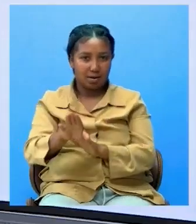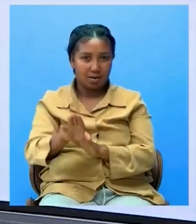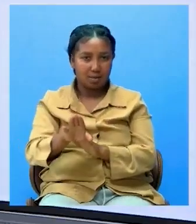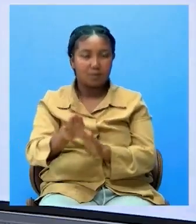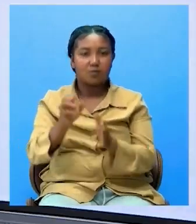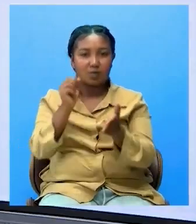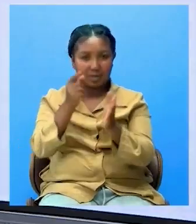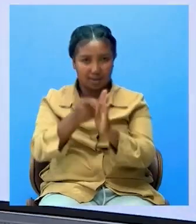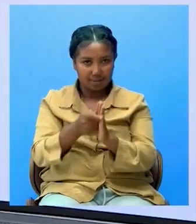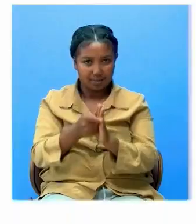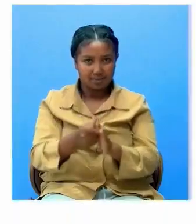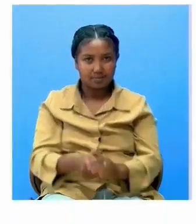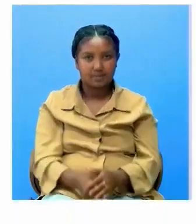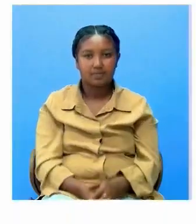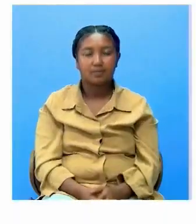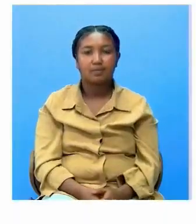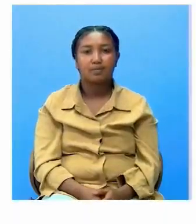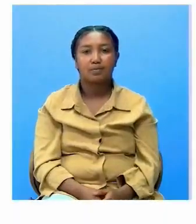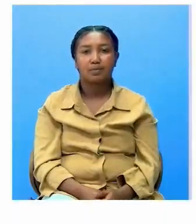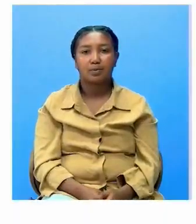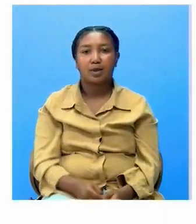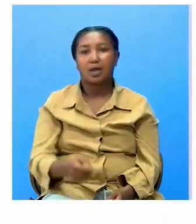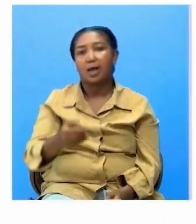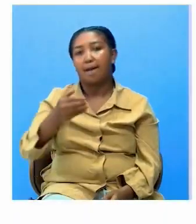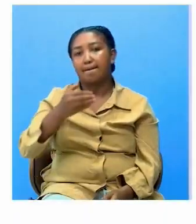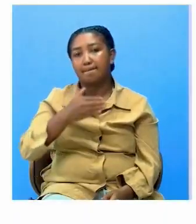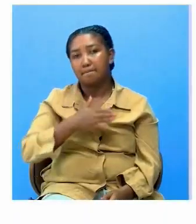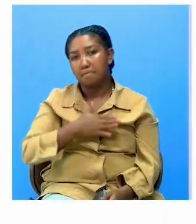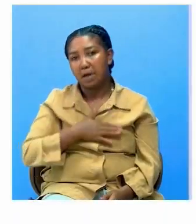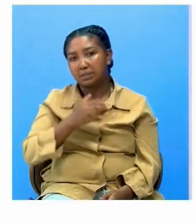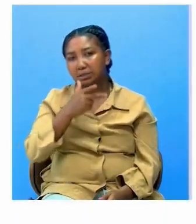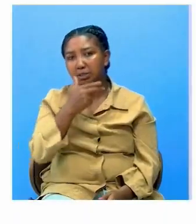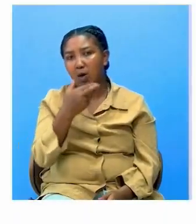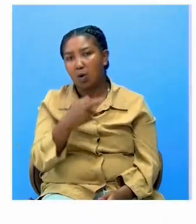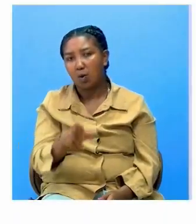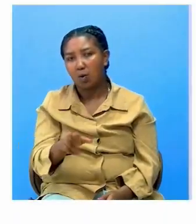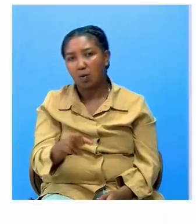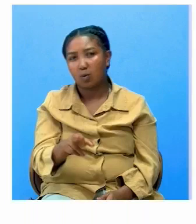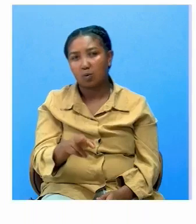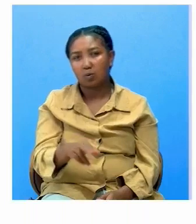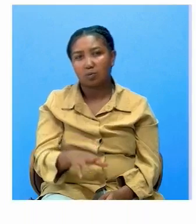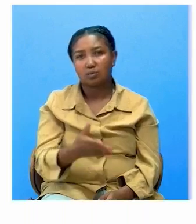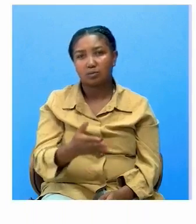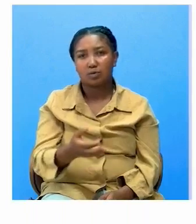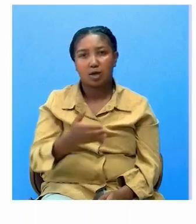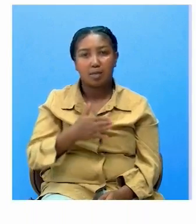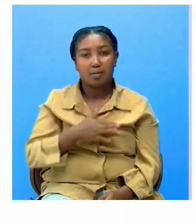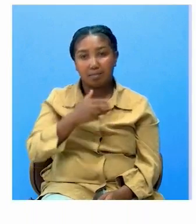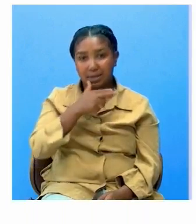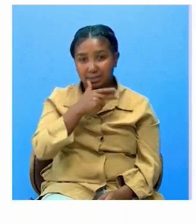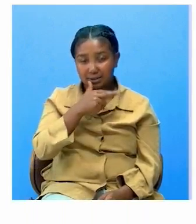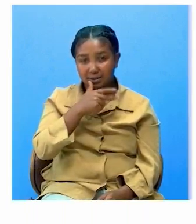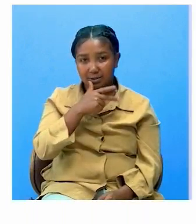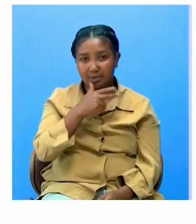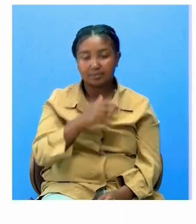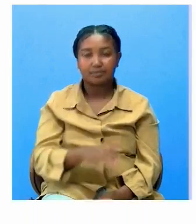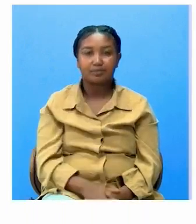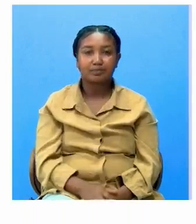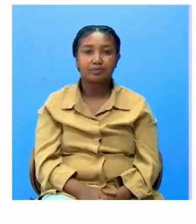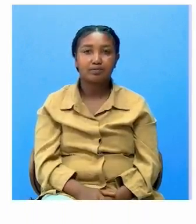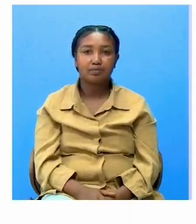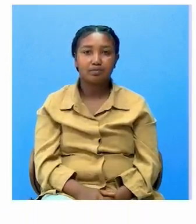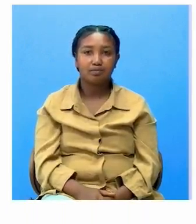For example, my sister, or maybe we can say others here, my sister